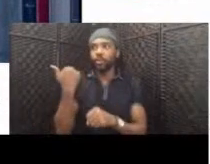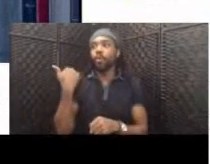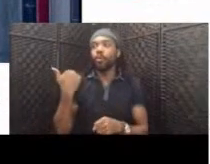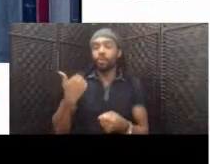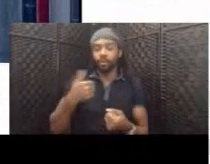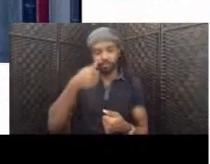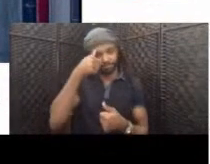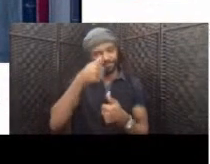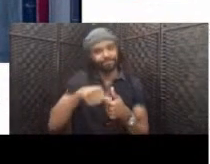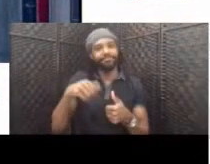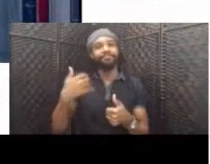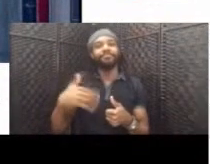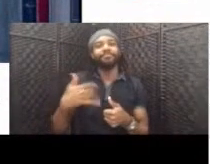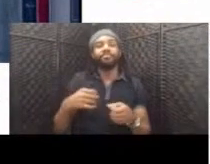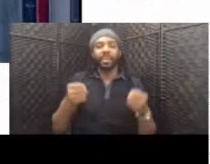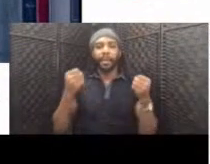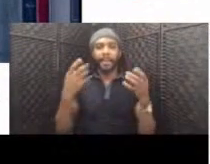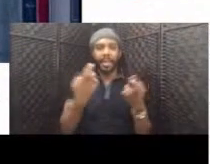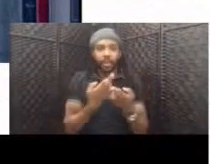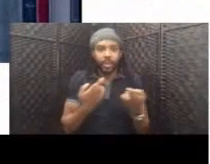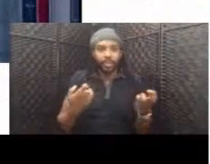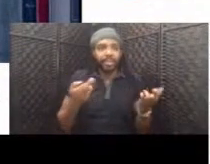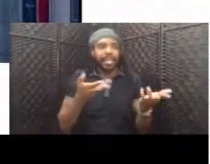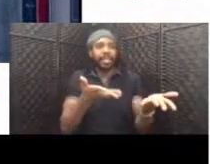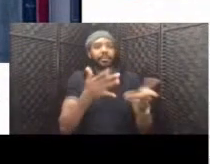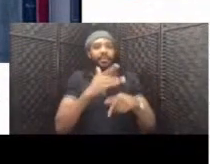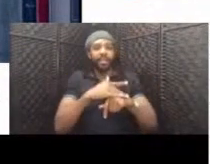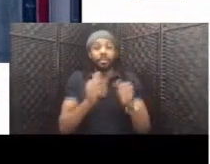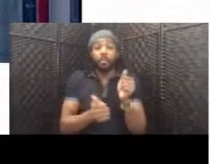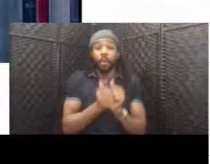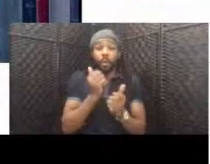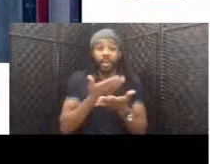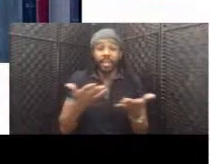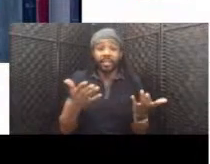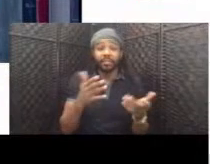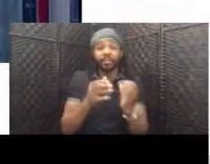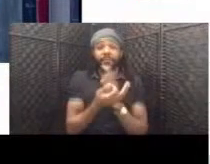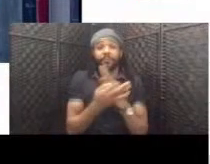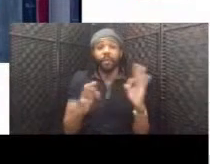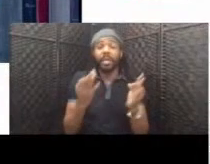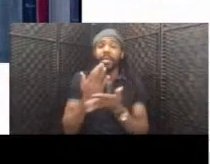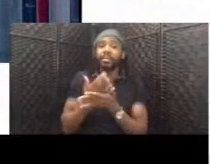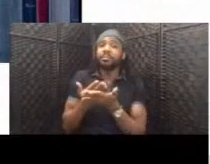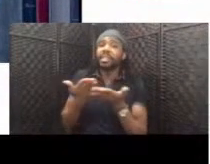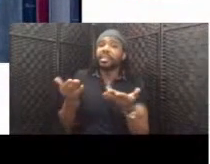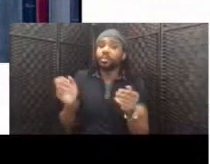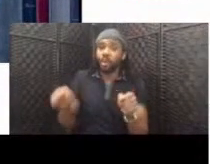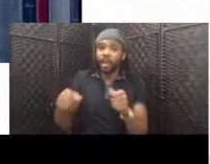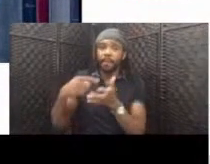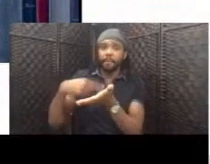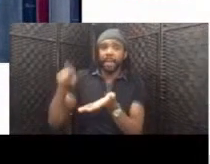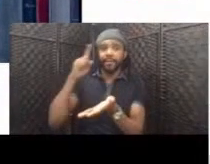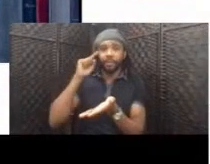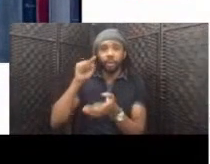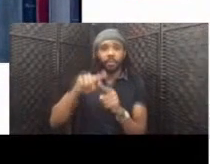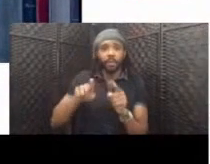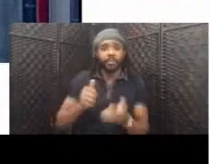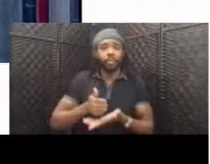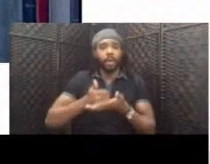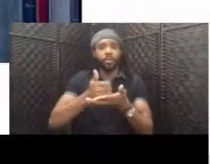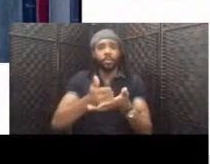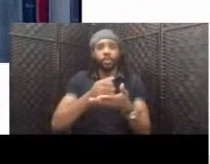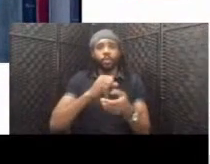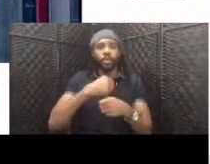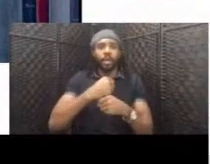And there are so many resources out there. Most of them are free. There are some that you can pay for that will really give you the tools that you need to create a campaign plan, which